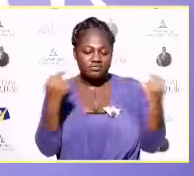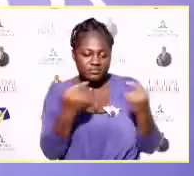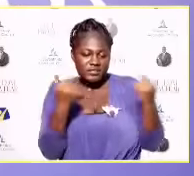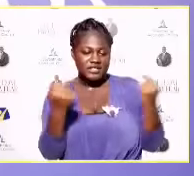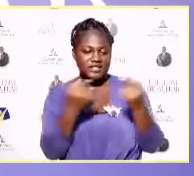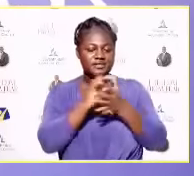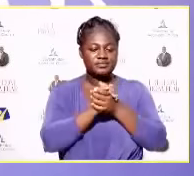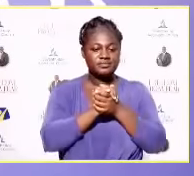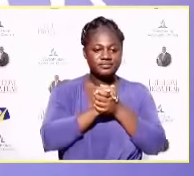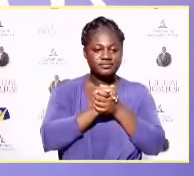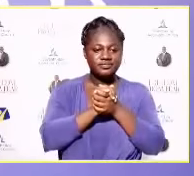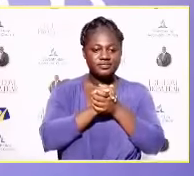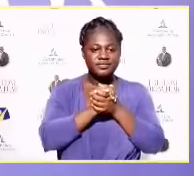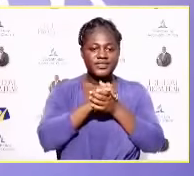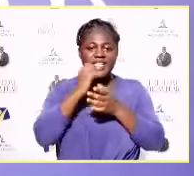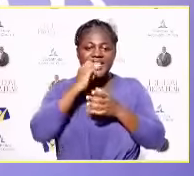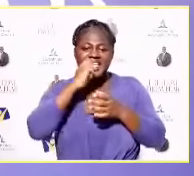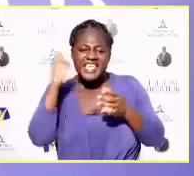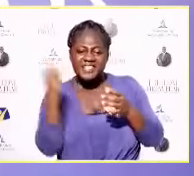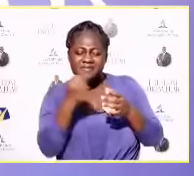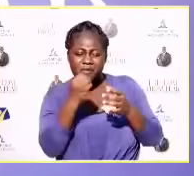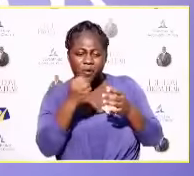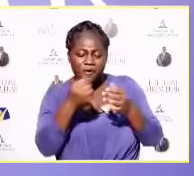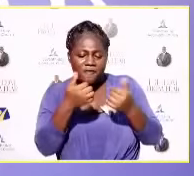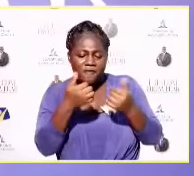Evil goes against what?